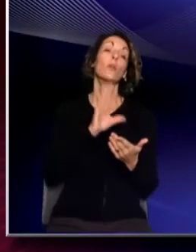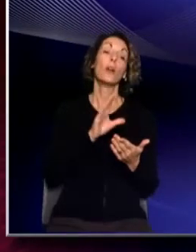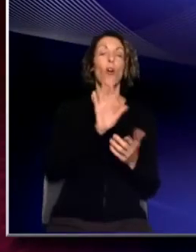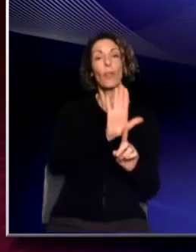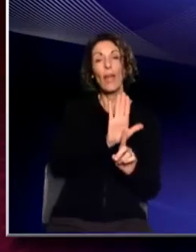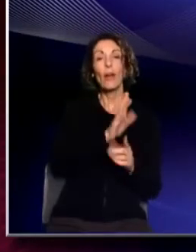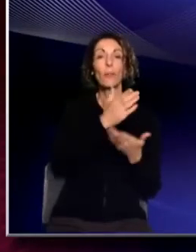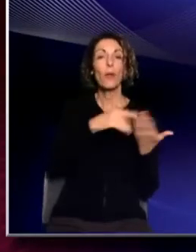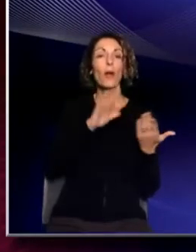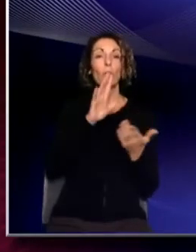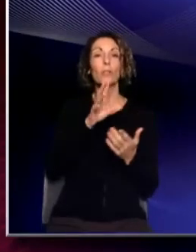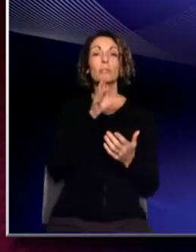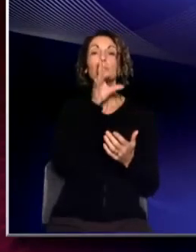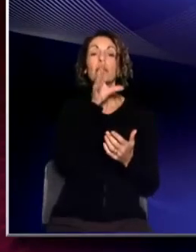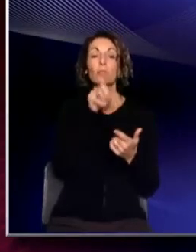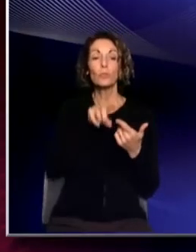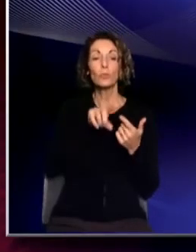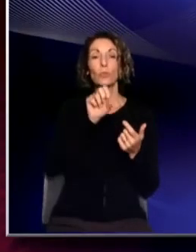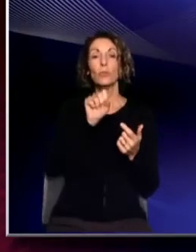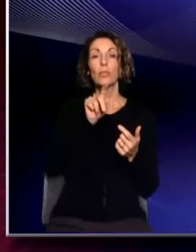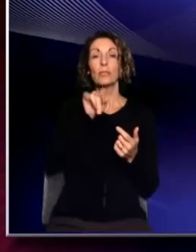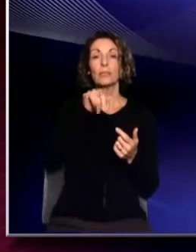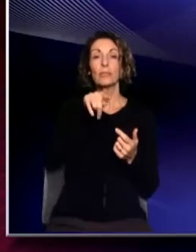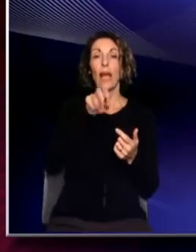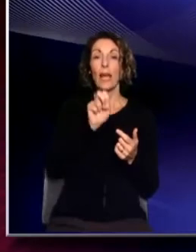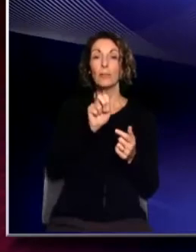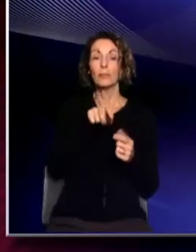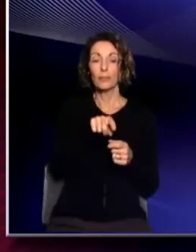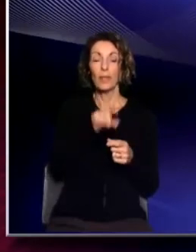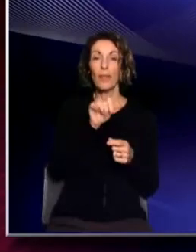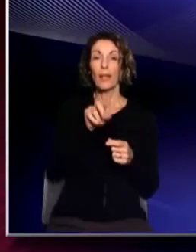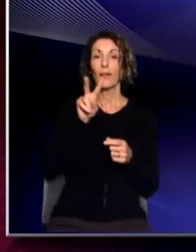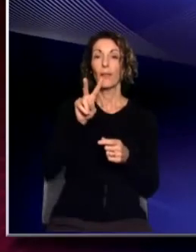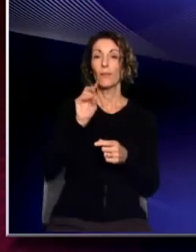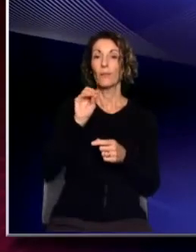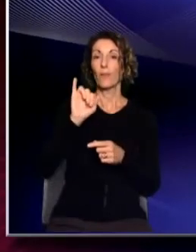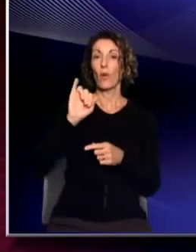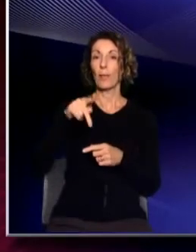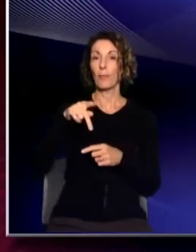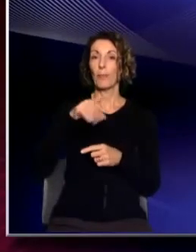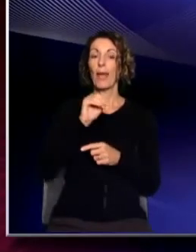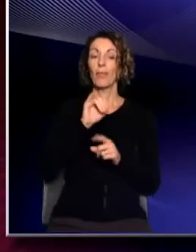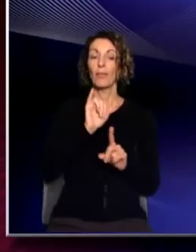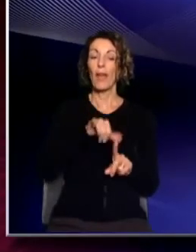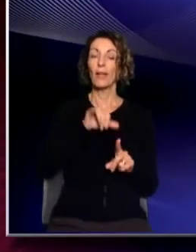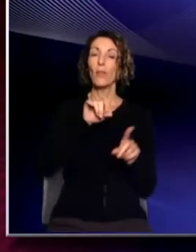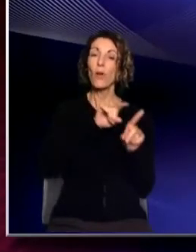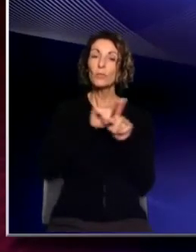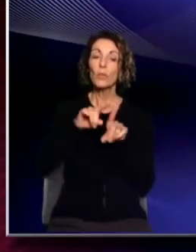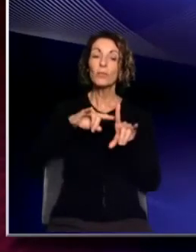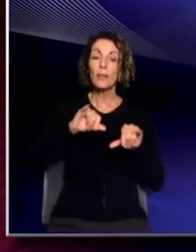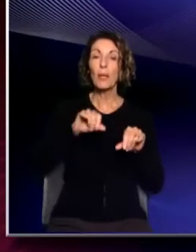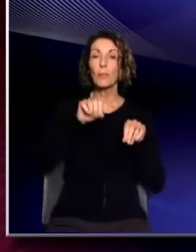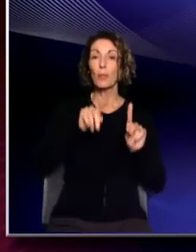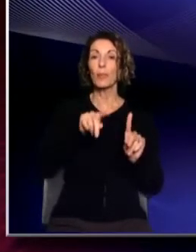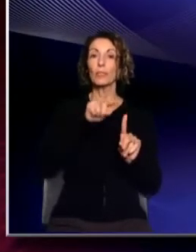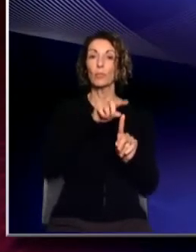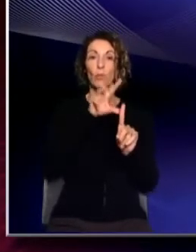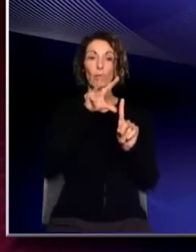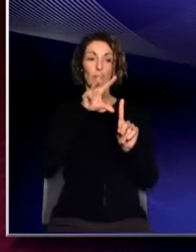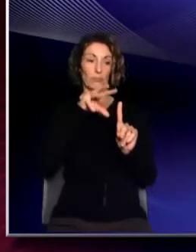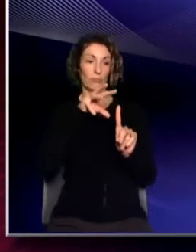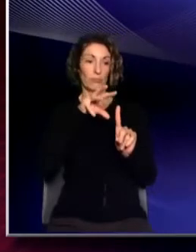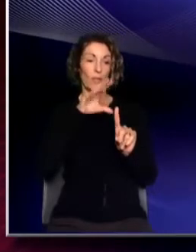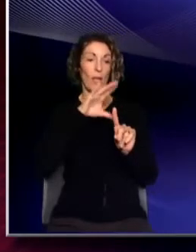into the Skype, right, which is a voice over IP, but it also allows you to be captured on a